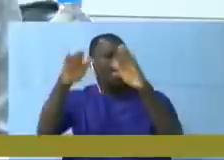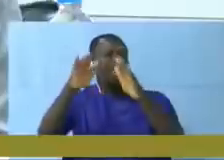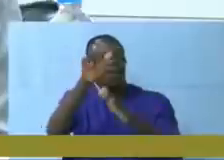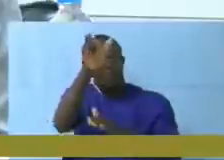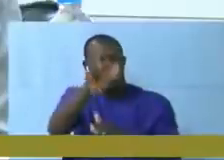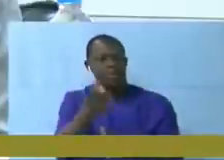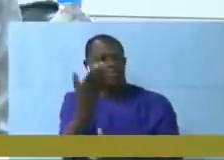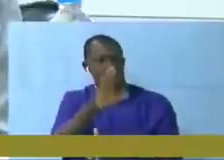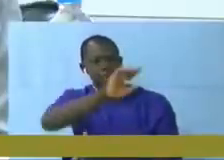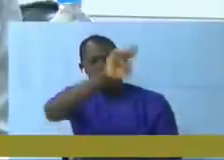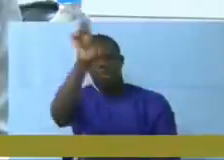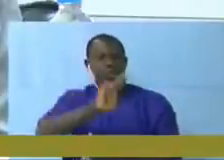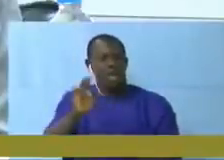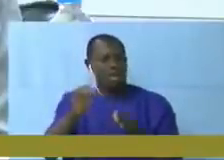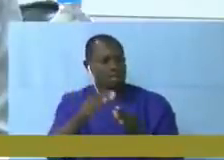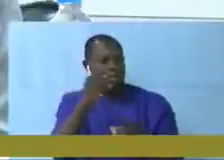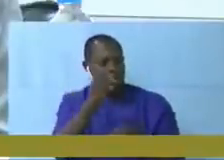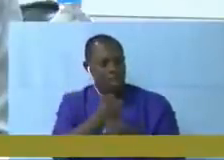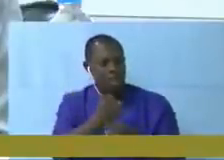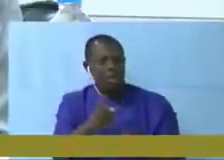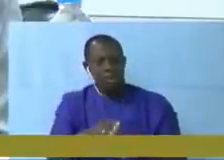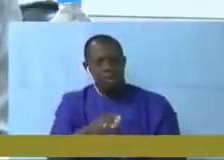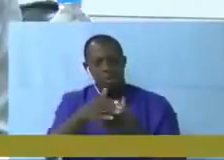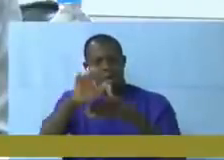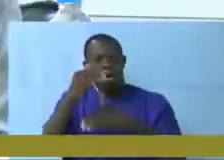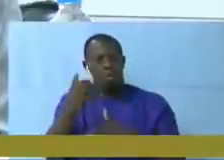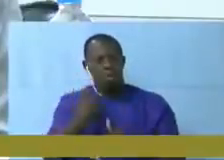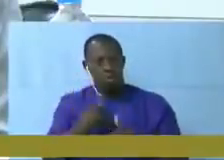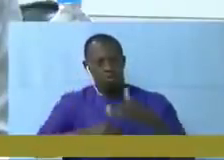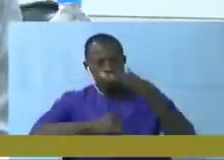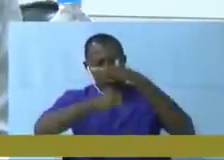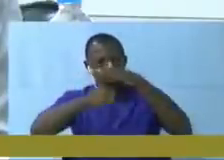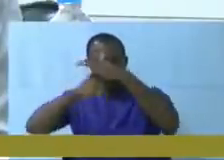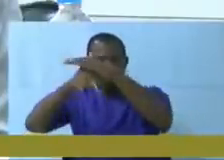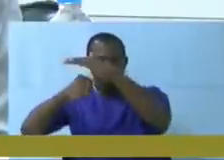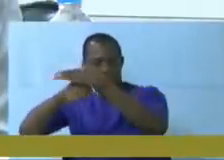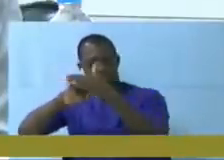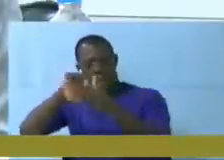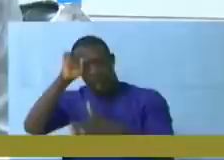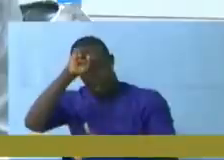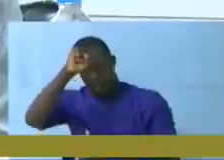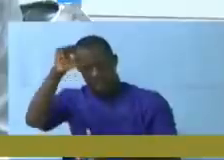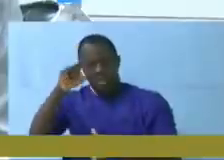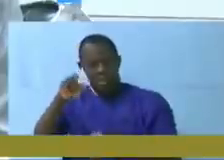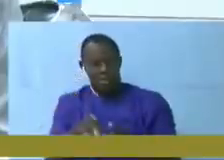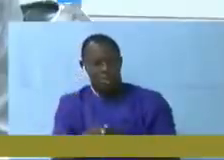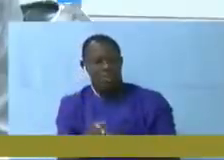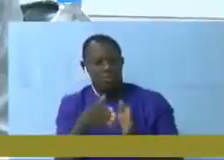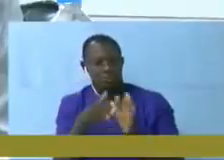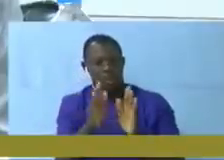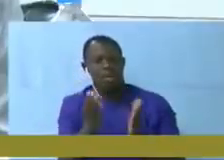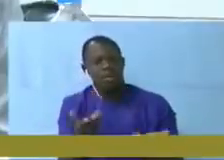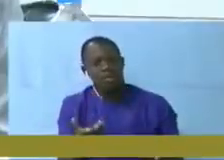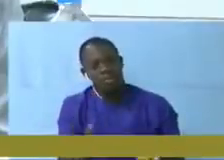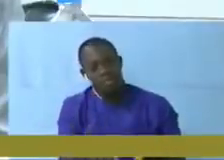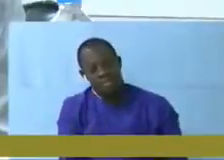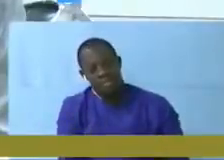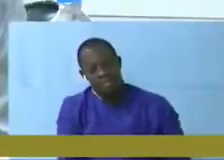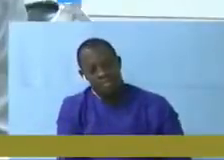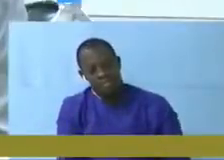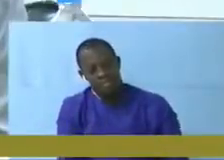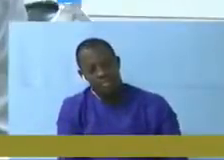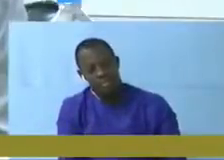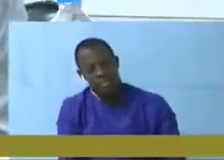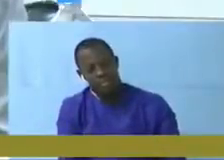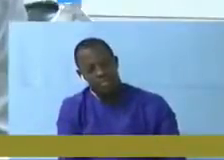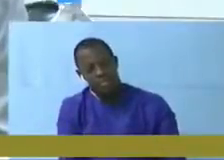dañ leen dakkon biñ leen dakké ci parti bi dafa melni ñak nañ seen 6 ci kaw lolu rek président bi dafa ay dingatu rek ne